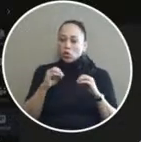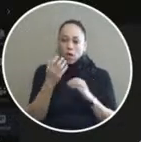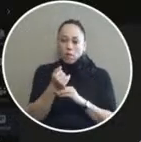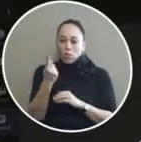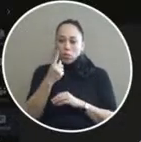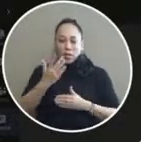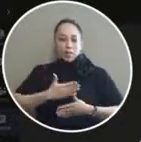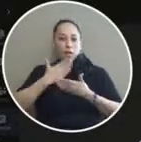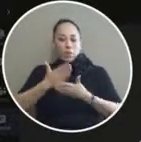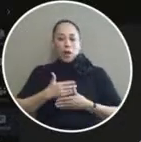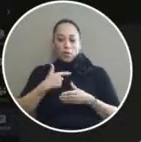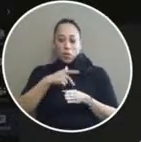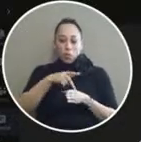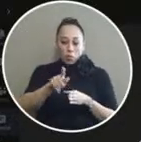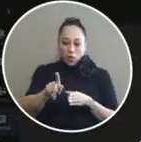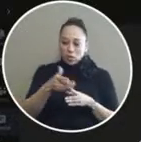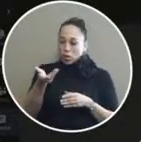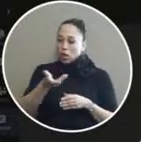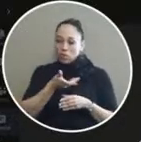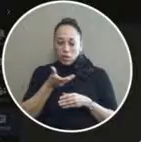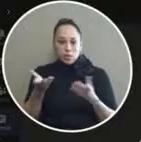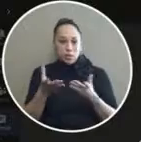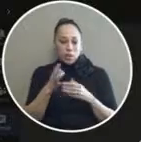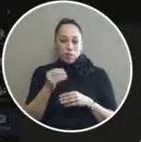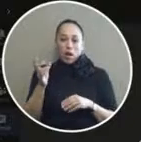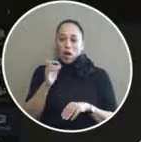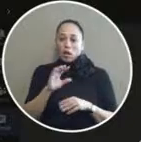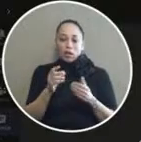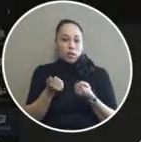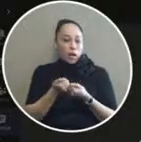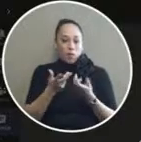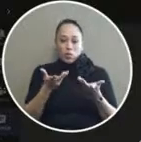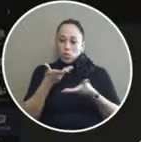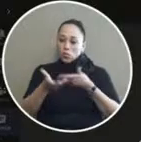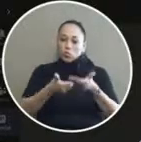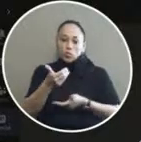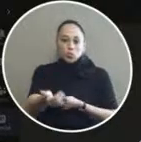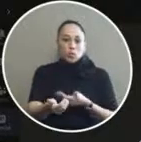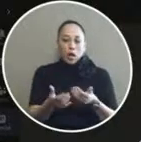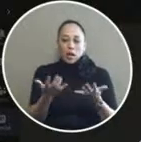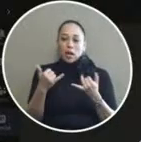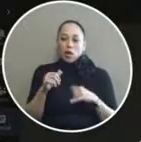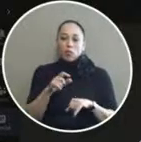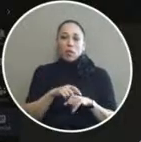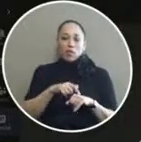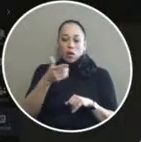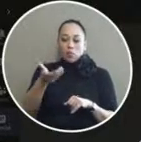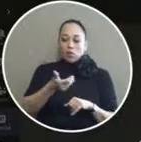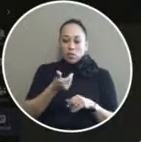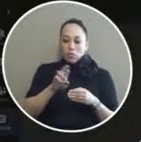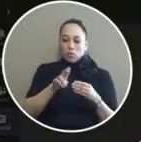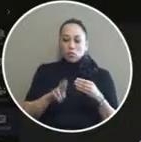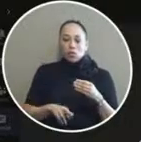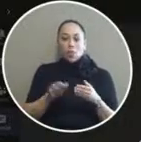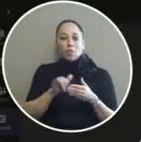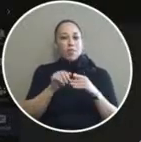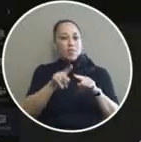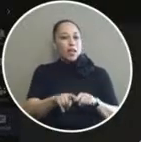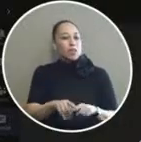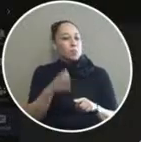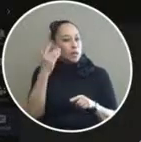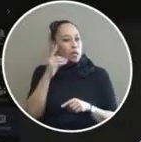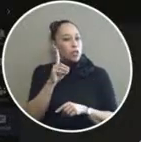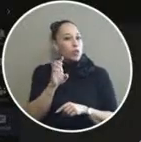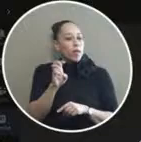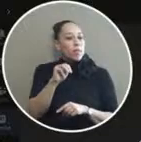they got up there on the professionalism they received and the timeliness of going through. Now, the timeliness of receiving results, that's based on demand.